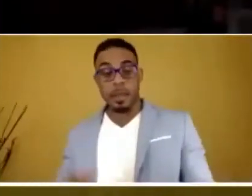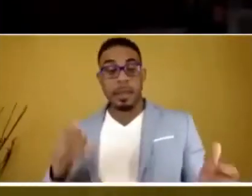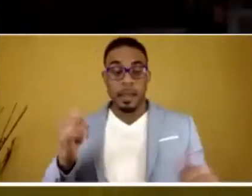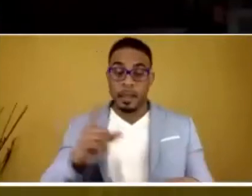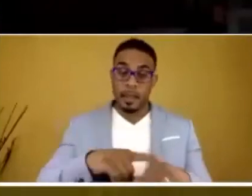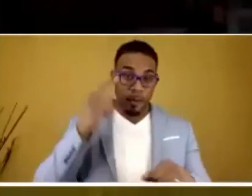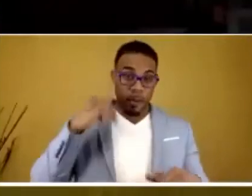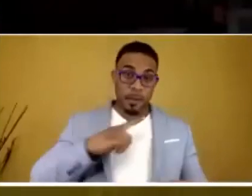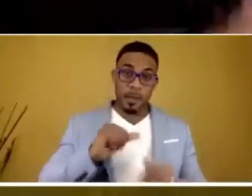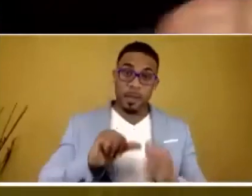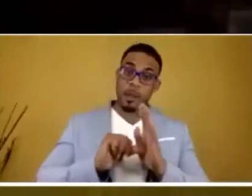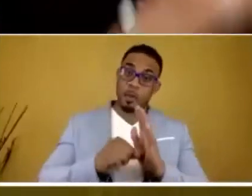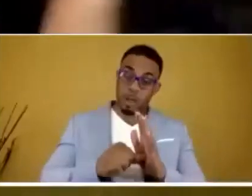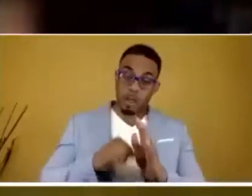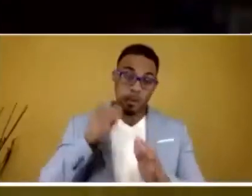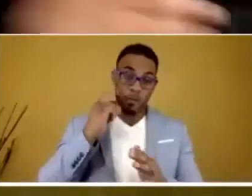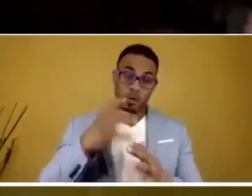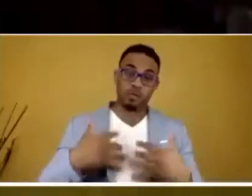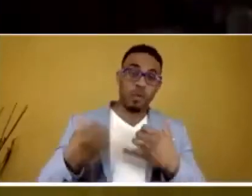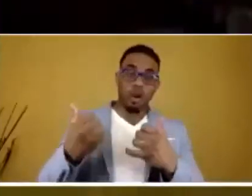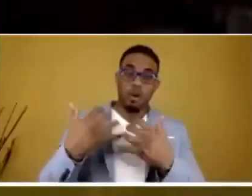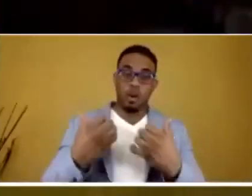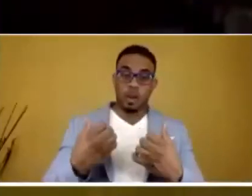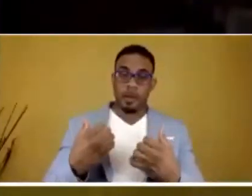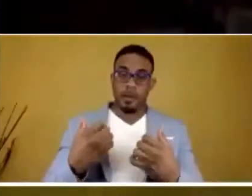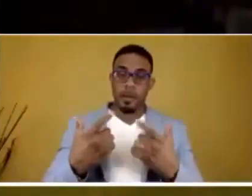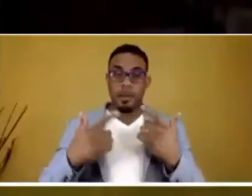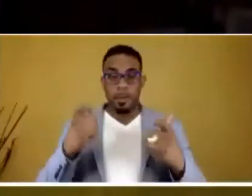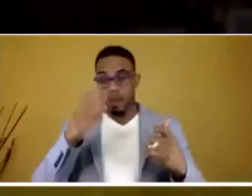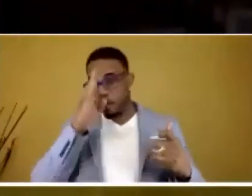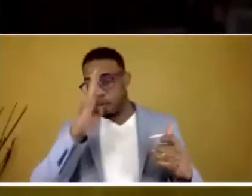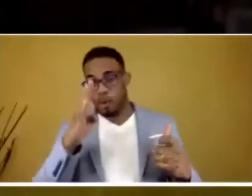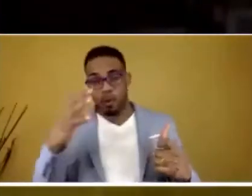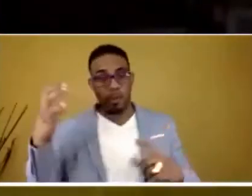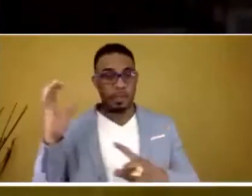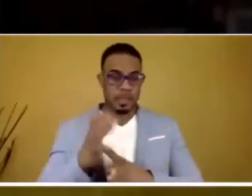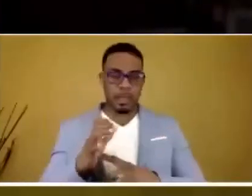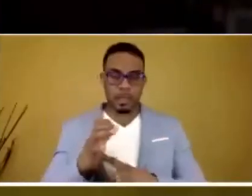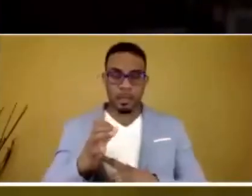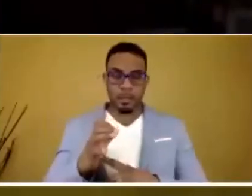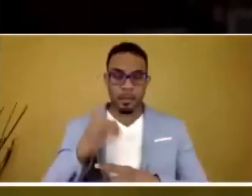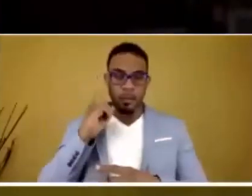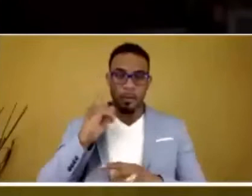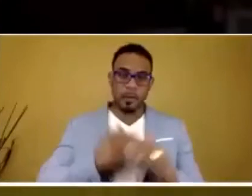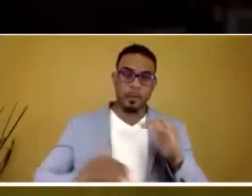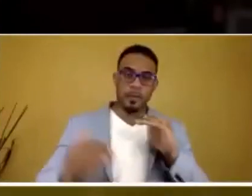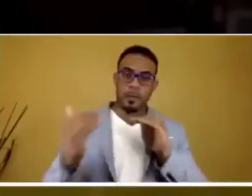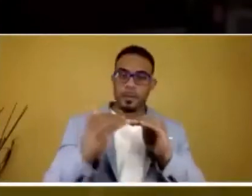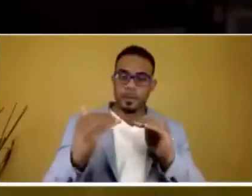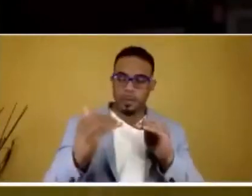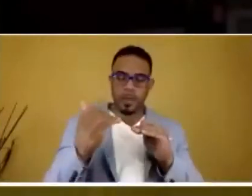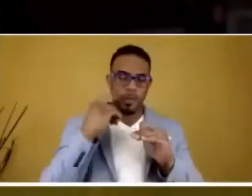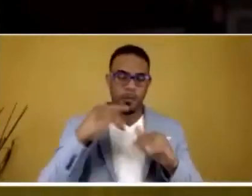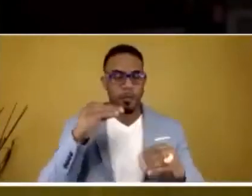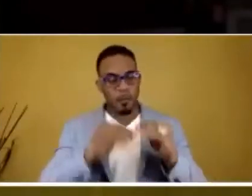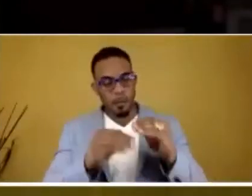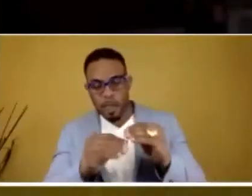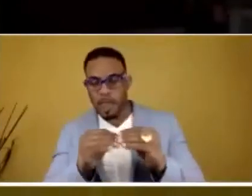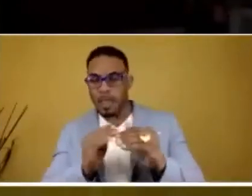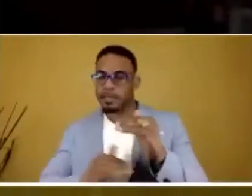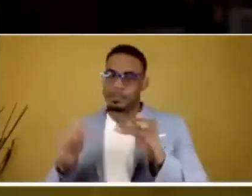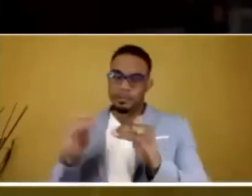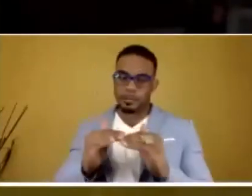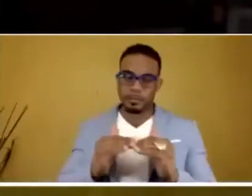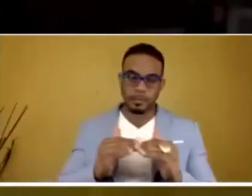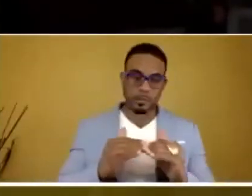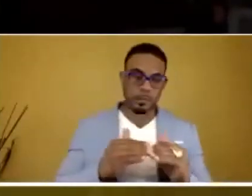be pushing for stronger recovery, big, bold champion of reparation, of repair, of justice, and